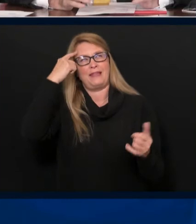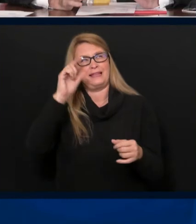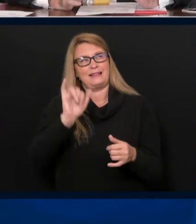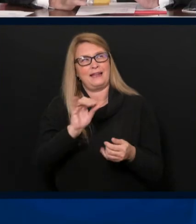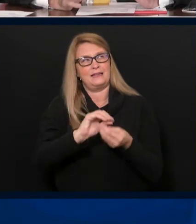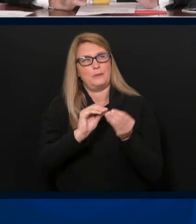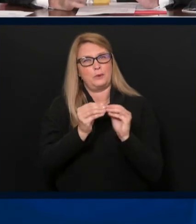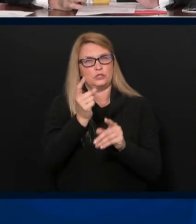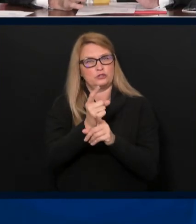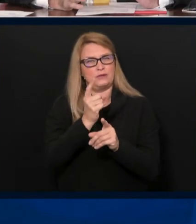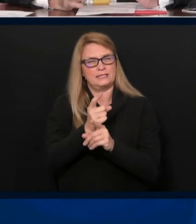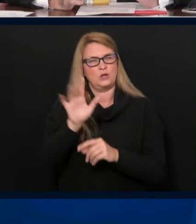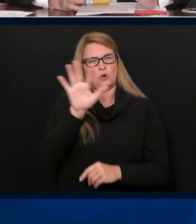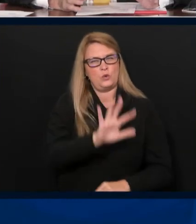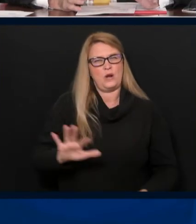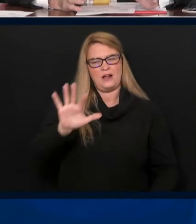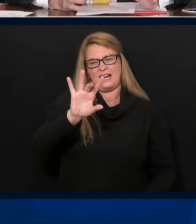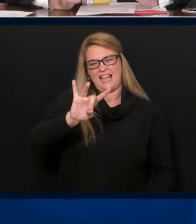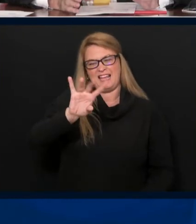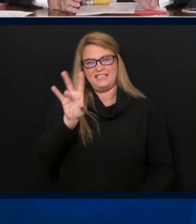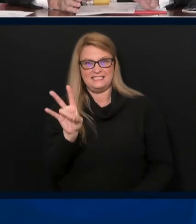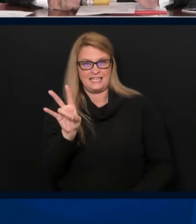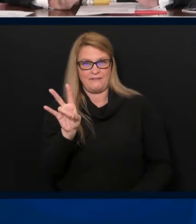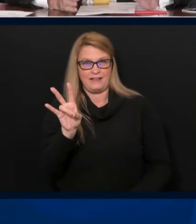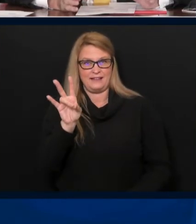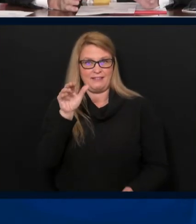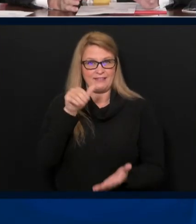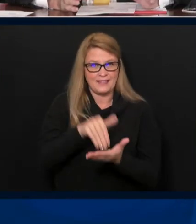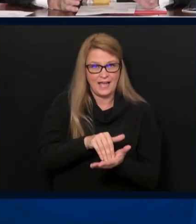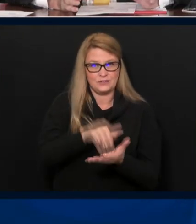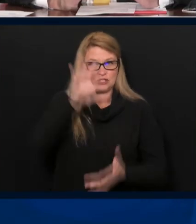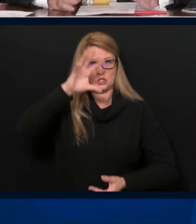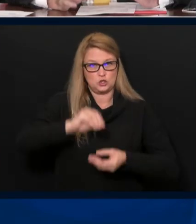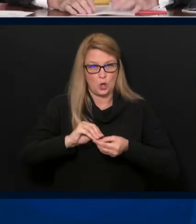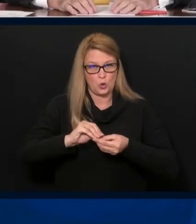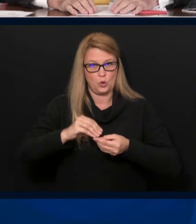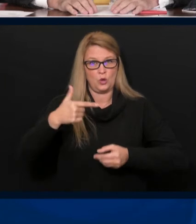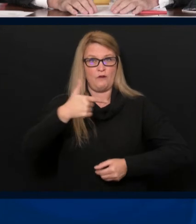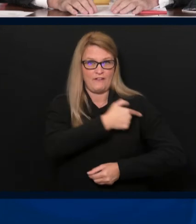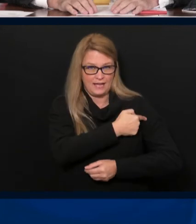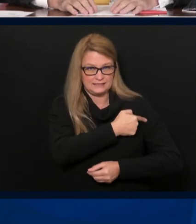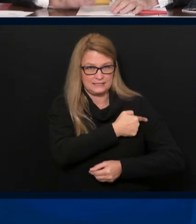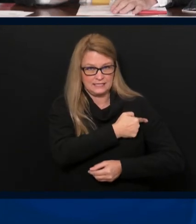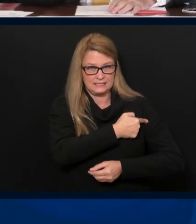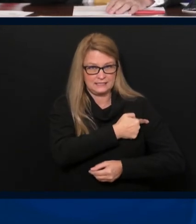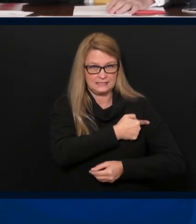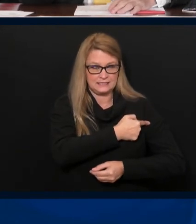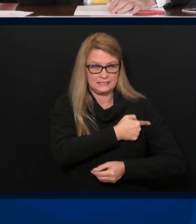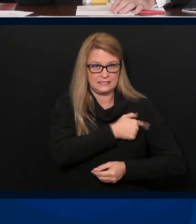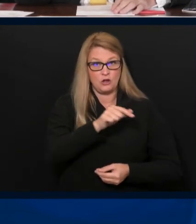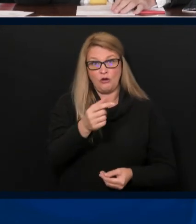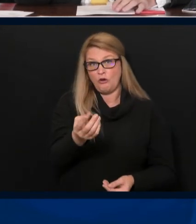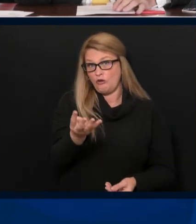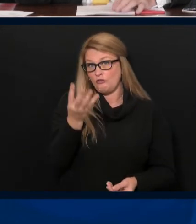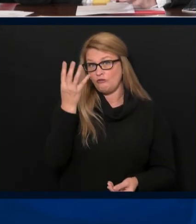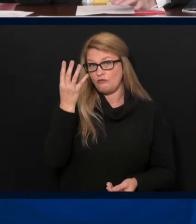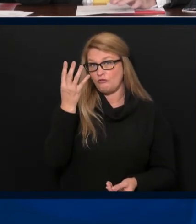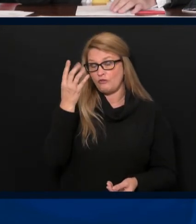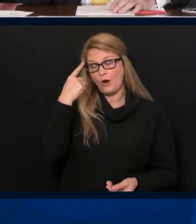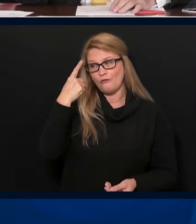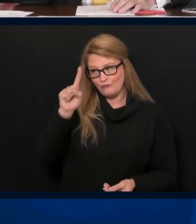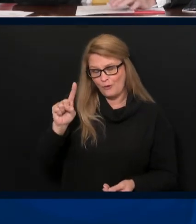correct, but around 87,000 total doses of vaccine for